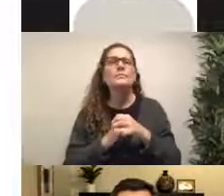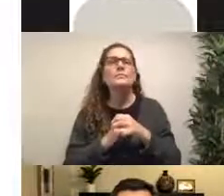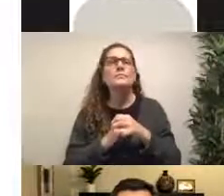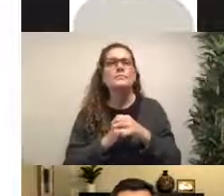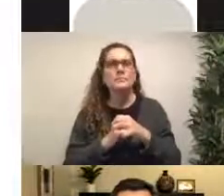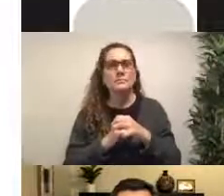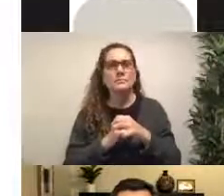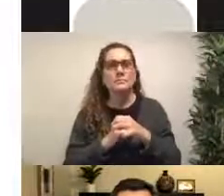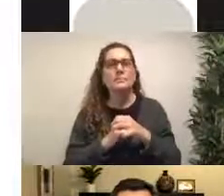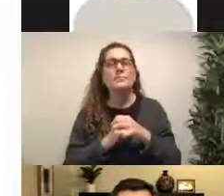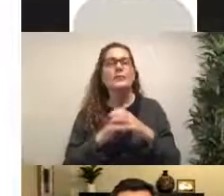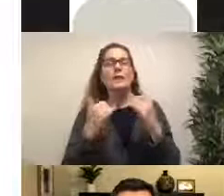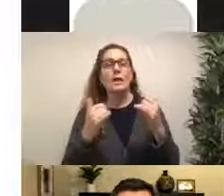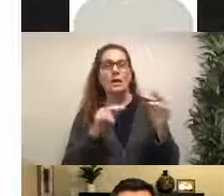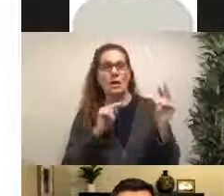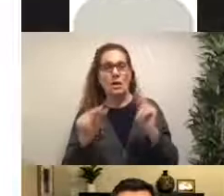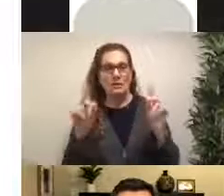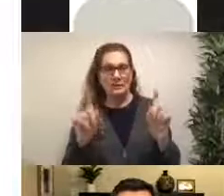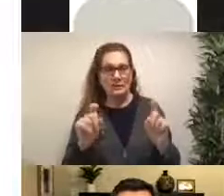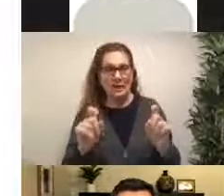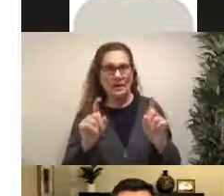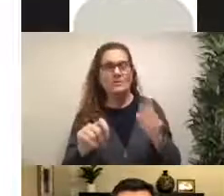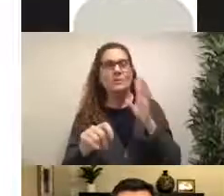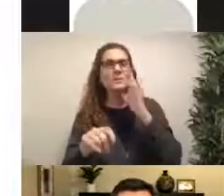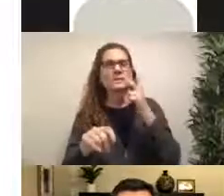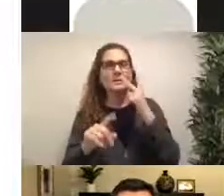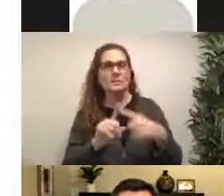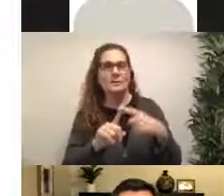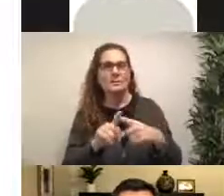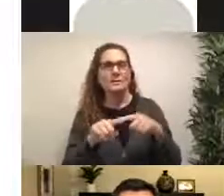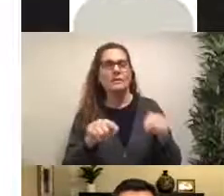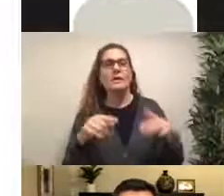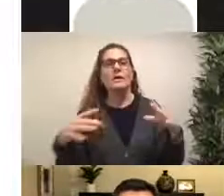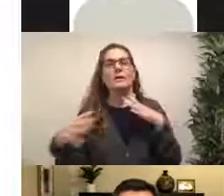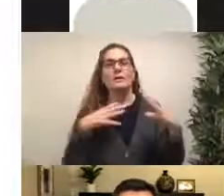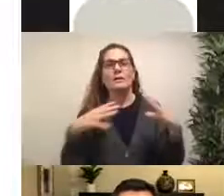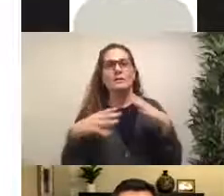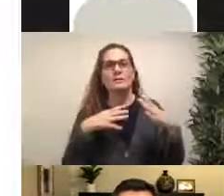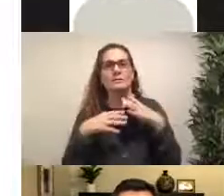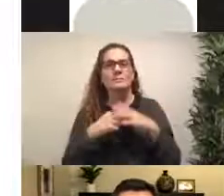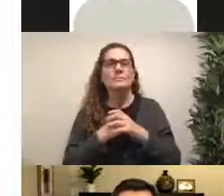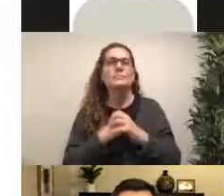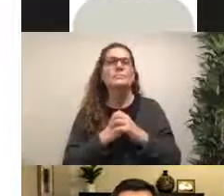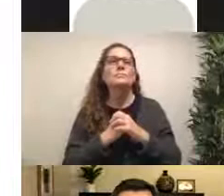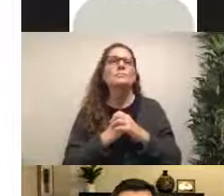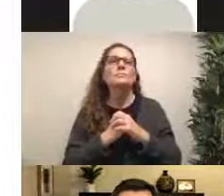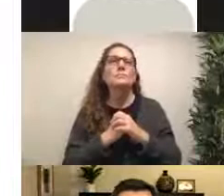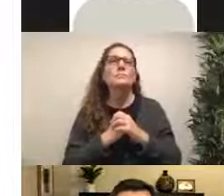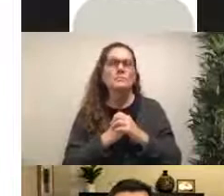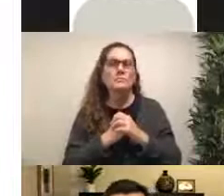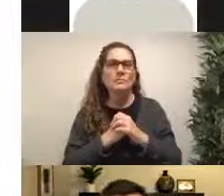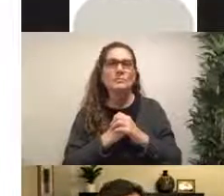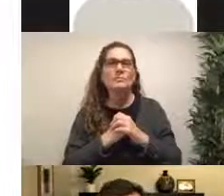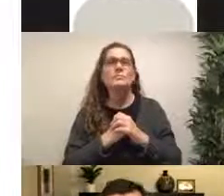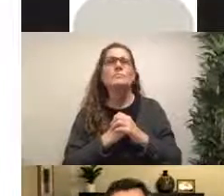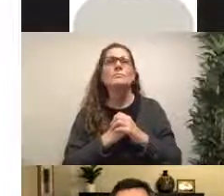COVID-19 is growing more present in our community. And this is unfortunate because we all know that this is the time of year when people want to get together with